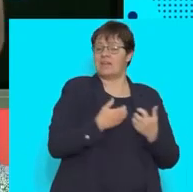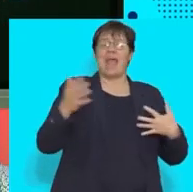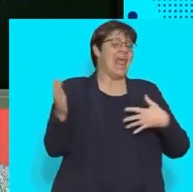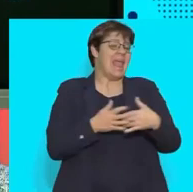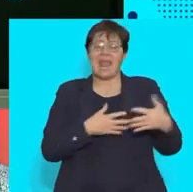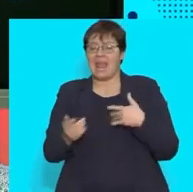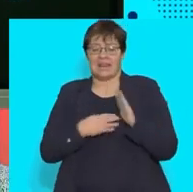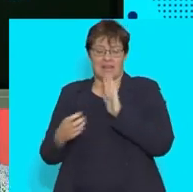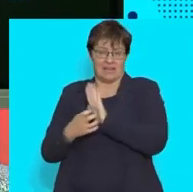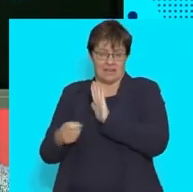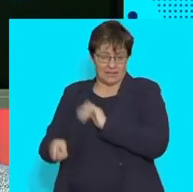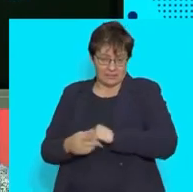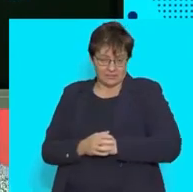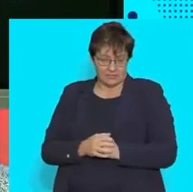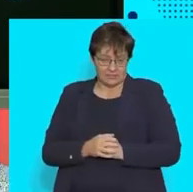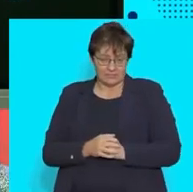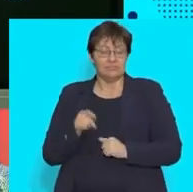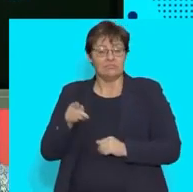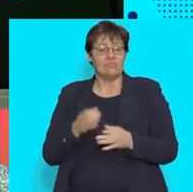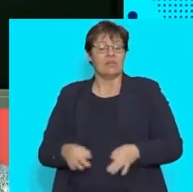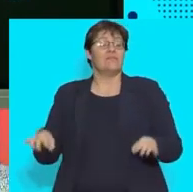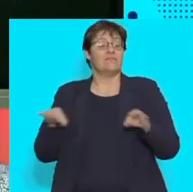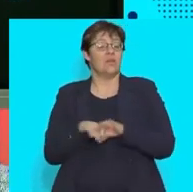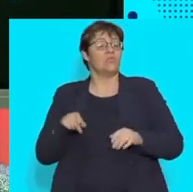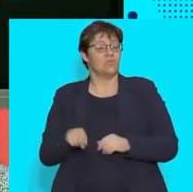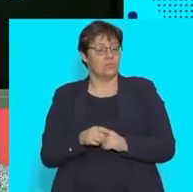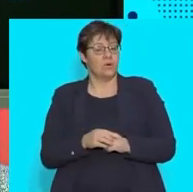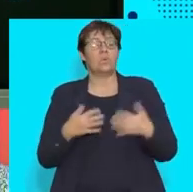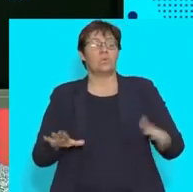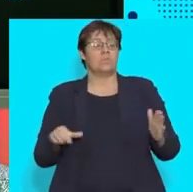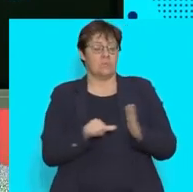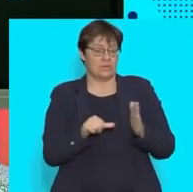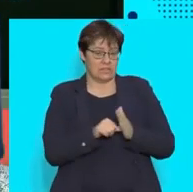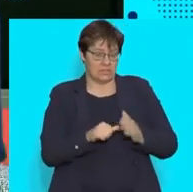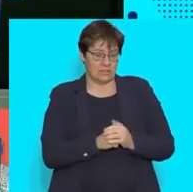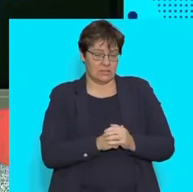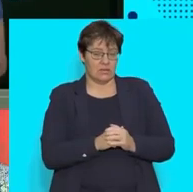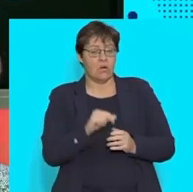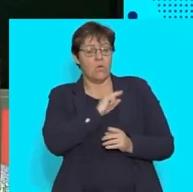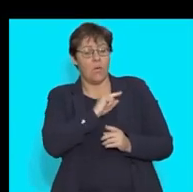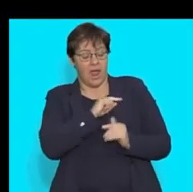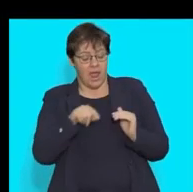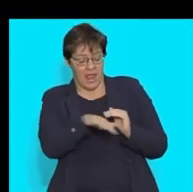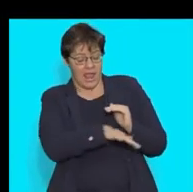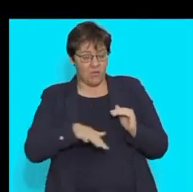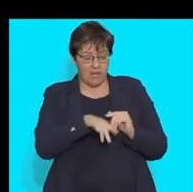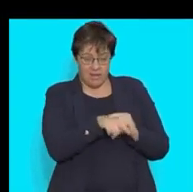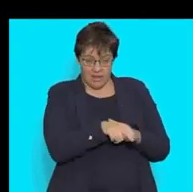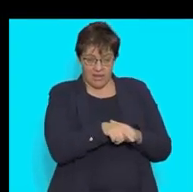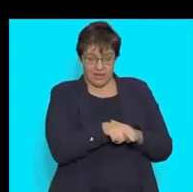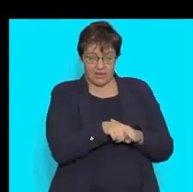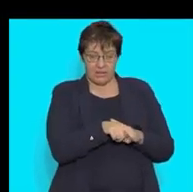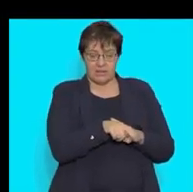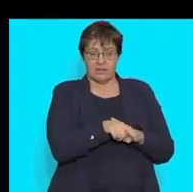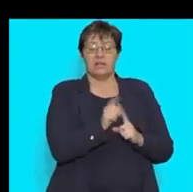can be any graph. And that value has significance because the area under the graph is